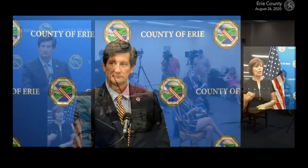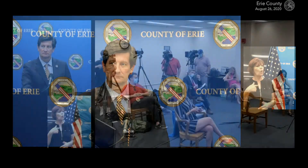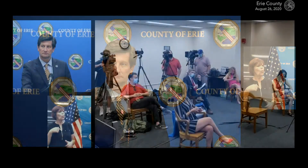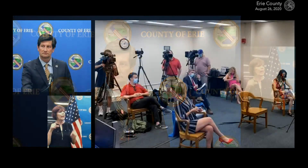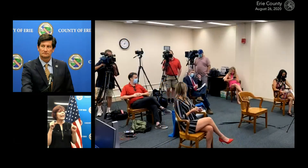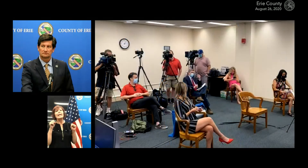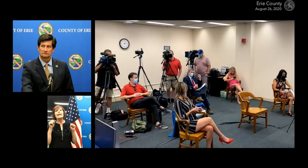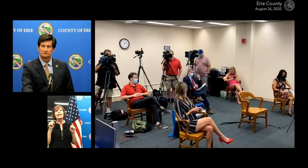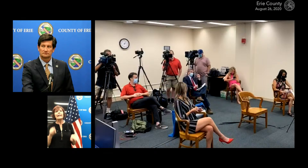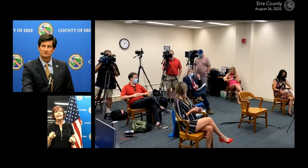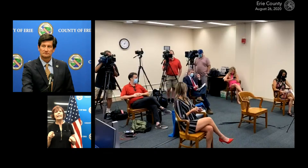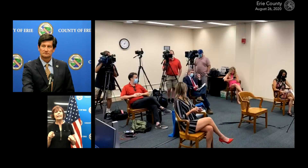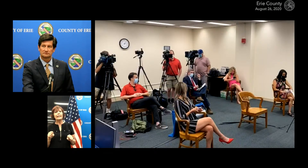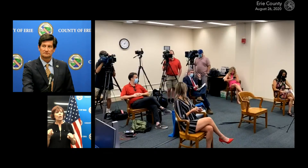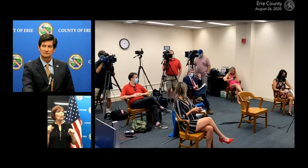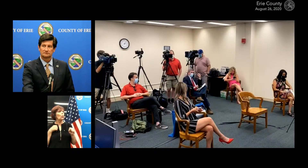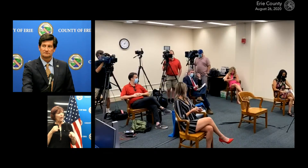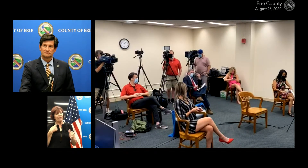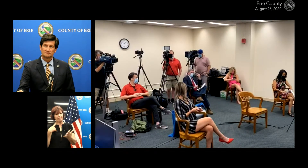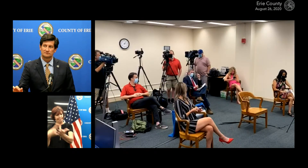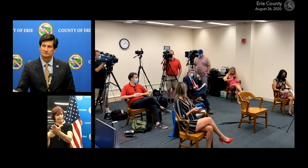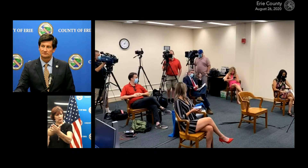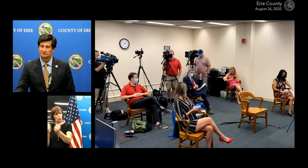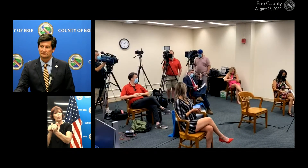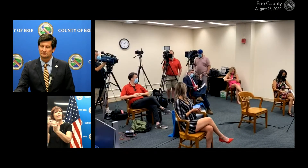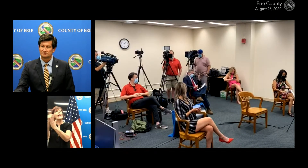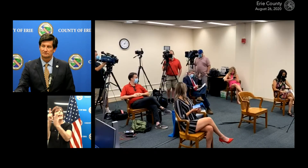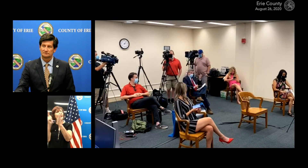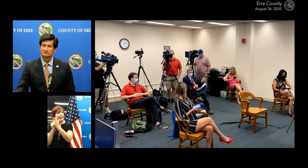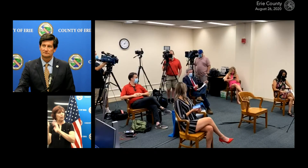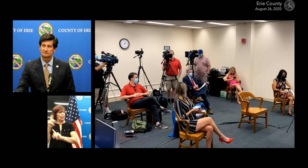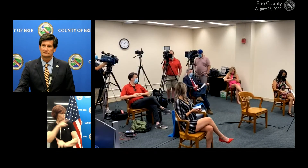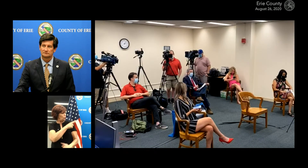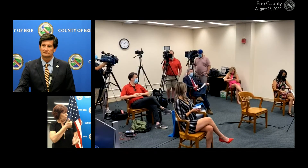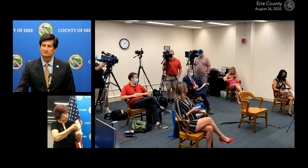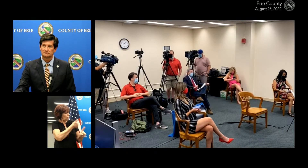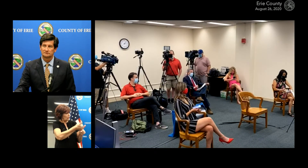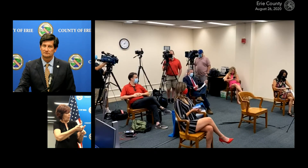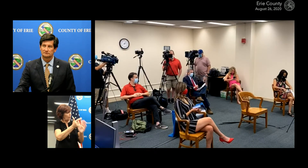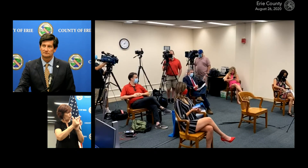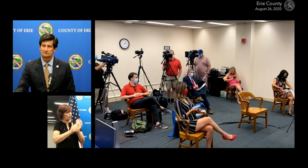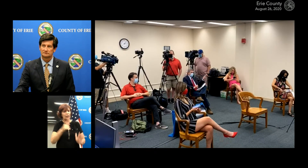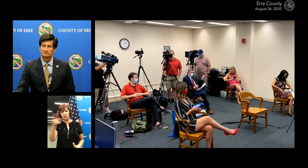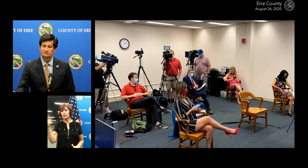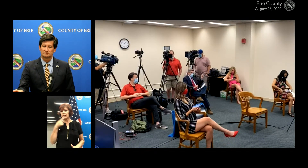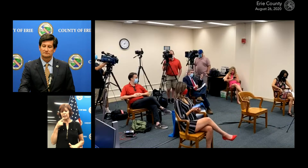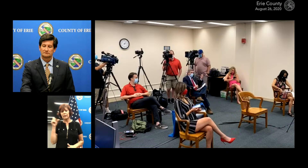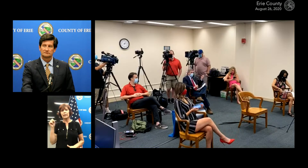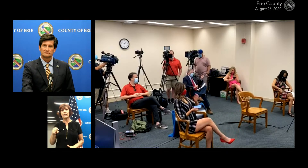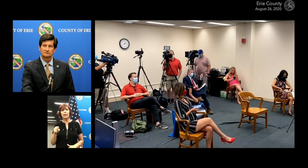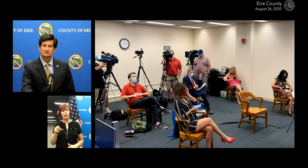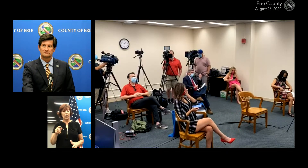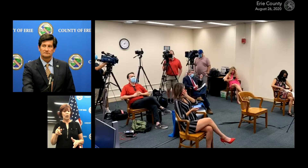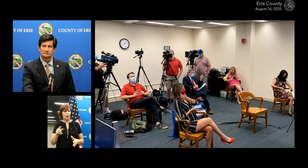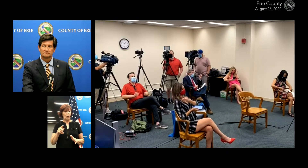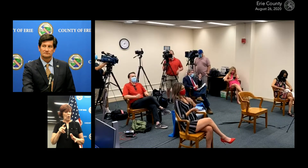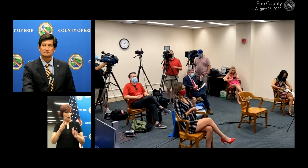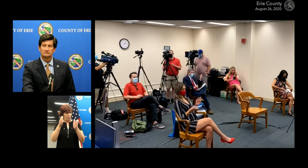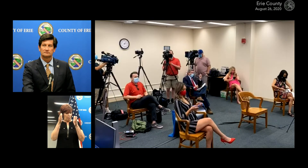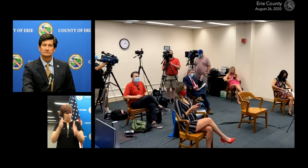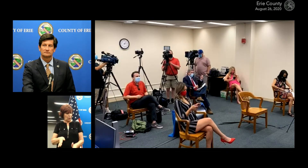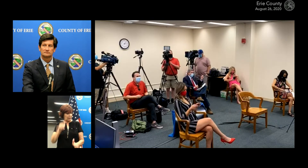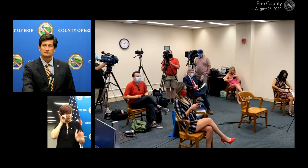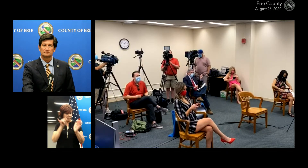consulted with other legal people, other legal opinions. Oh, you're an attorney. And they're saying, yeah, personal identifiable